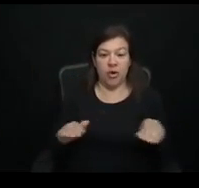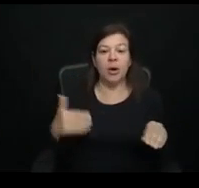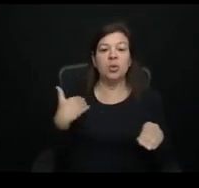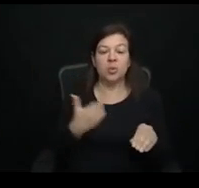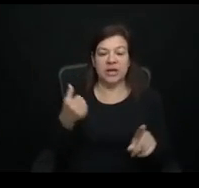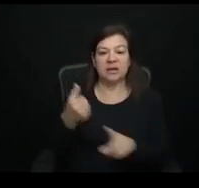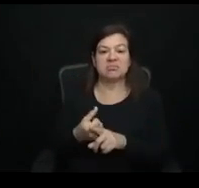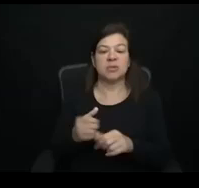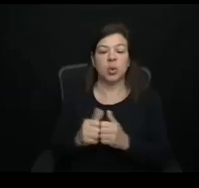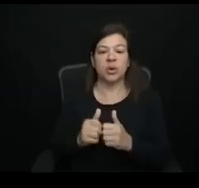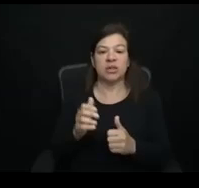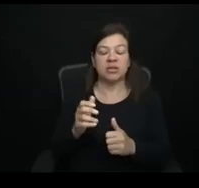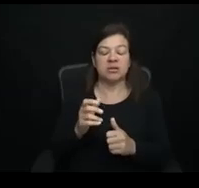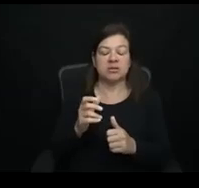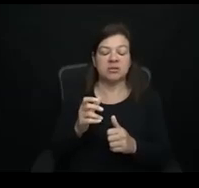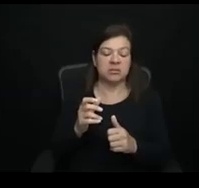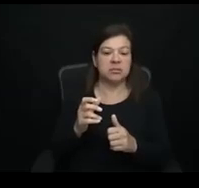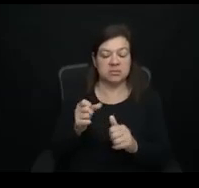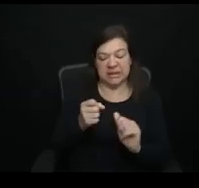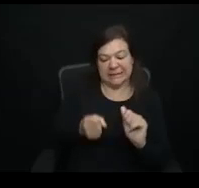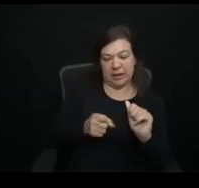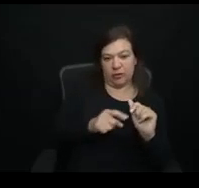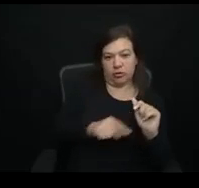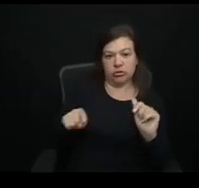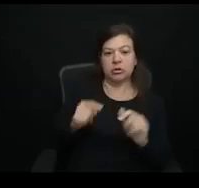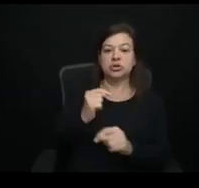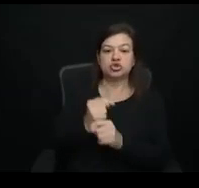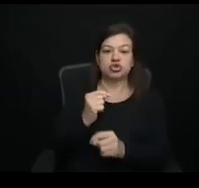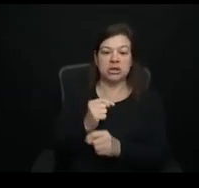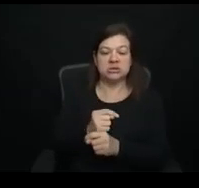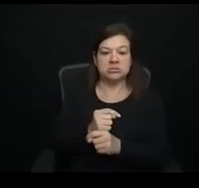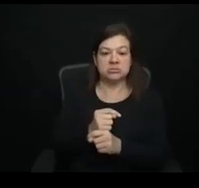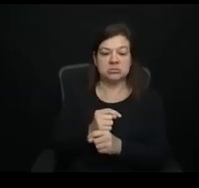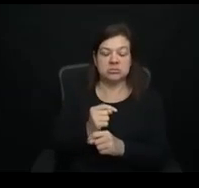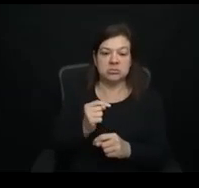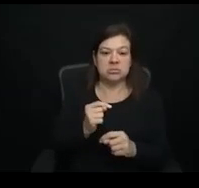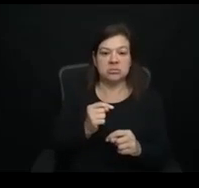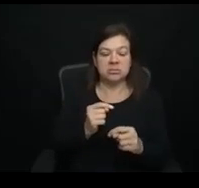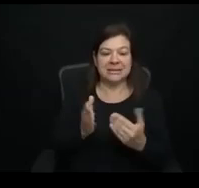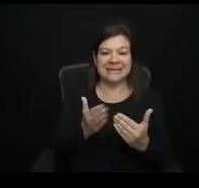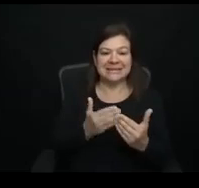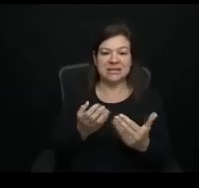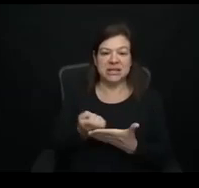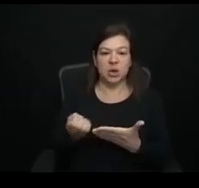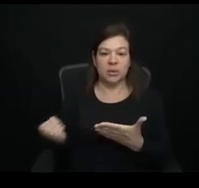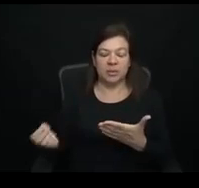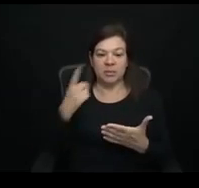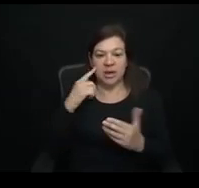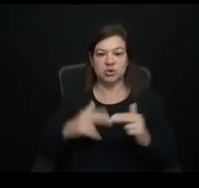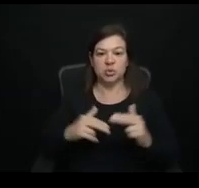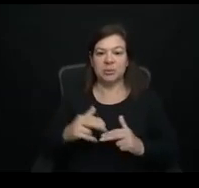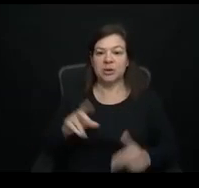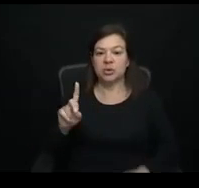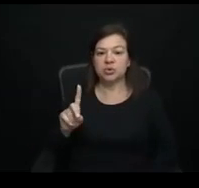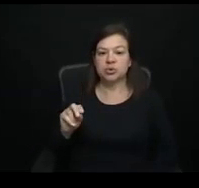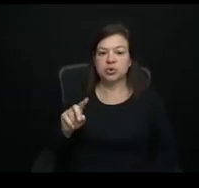either on that southerly piece anyway, can be reached with some equipment because we've built dozer line and the